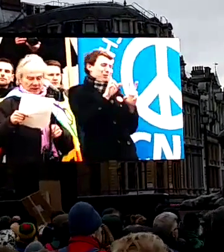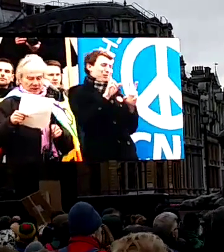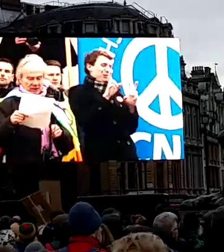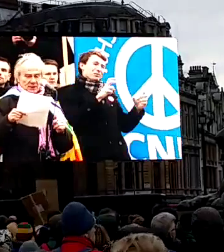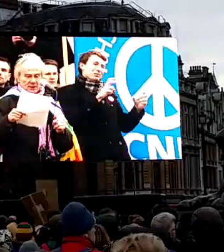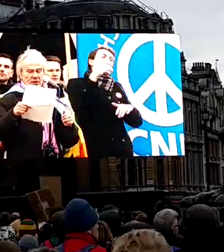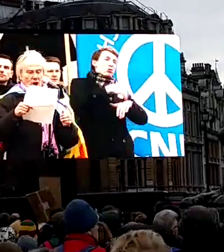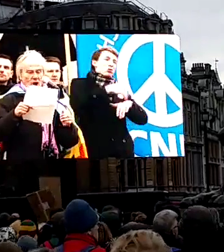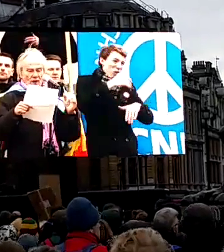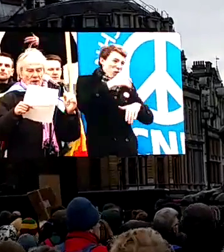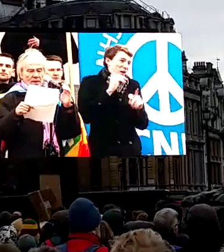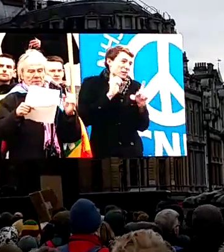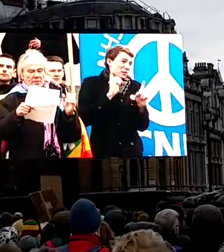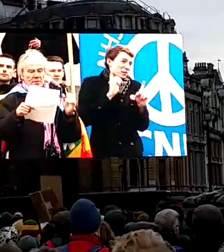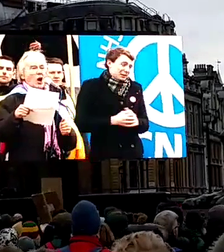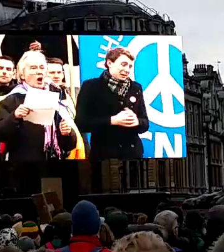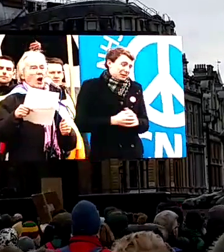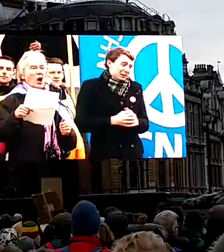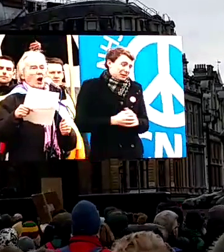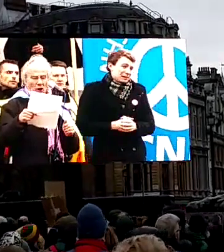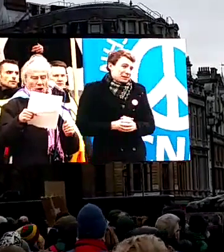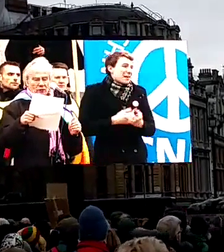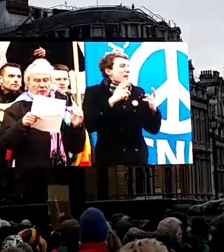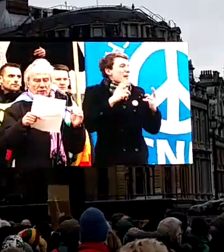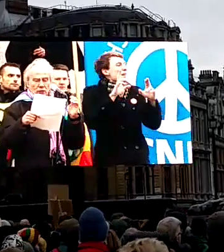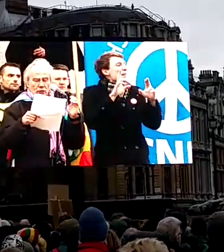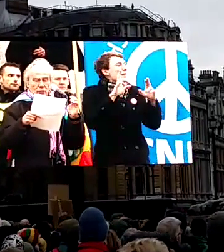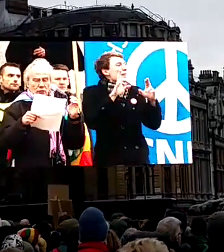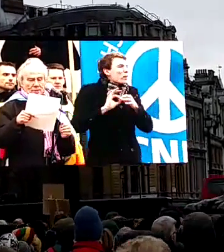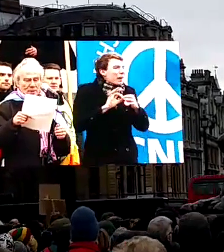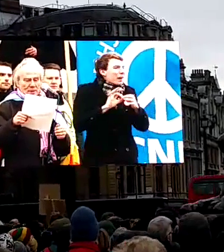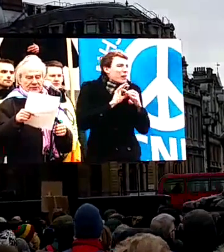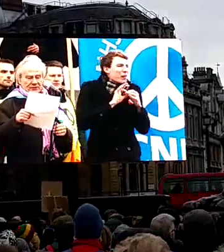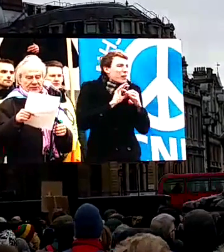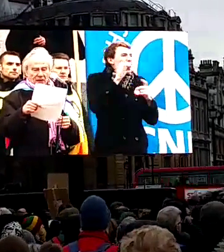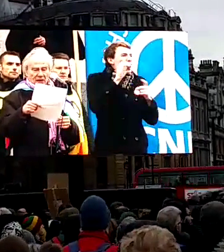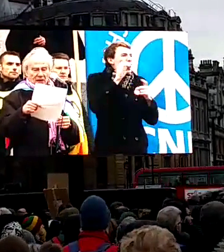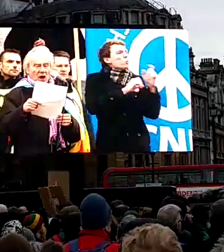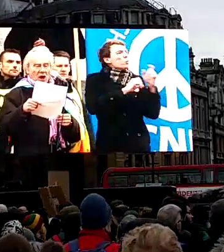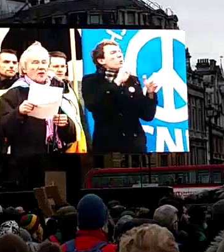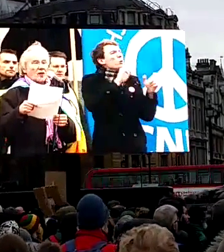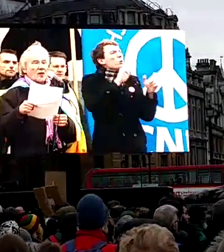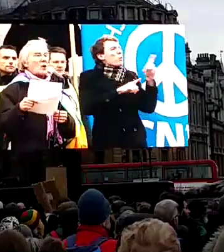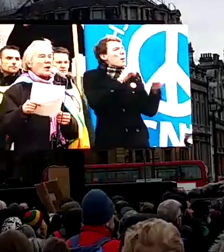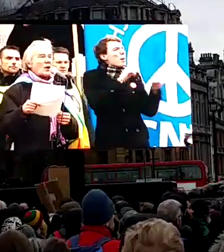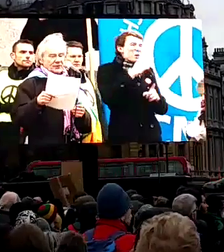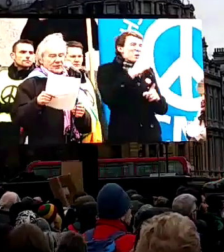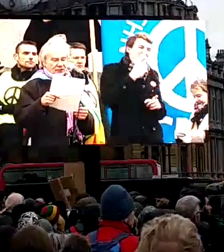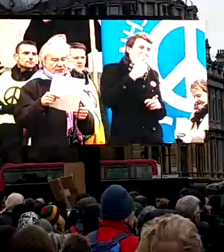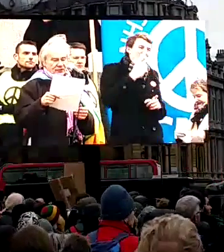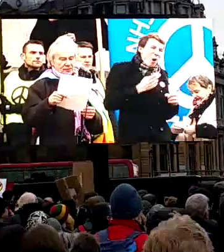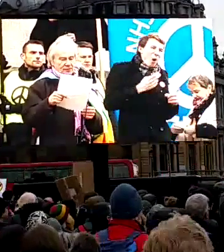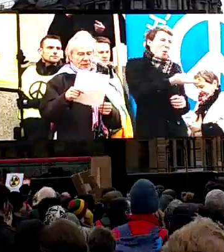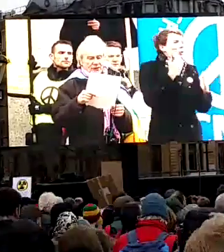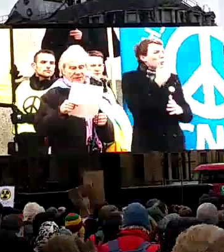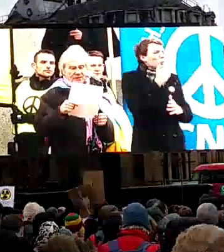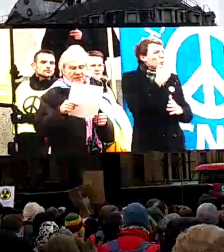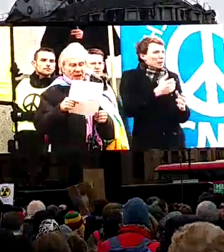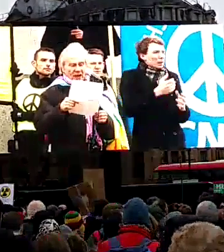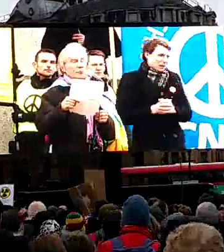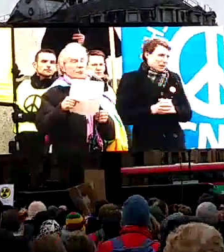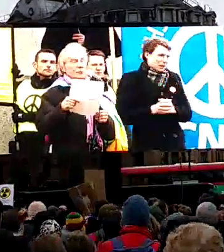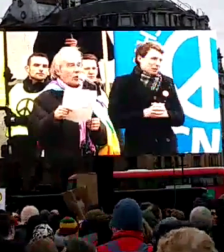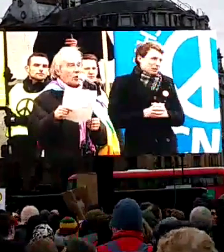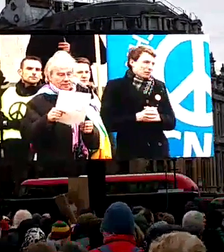Together we can overcome the old story of nuclear weapons, of modernization,